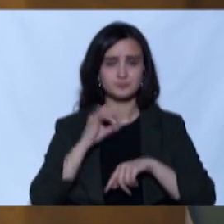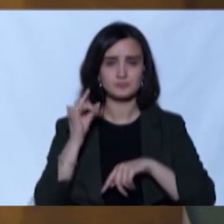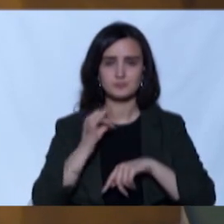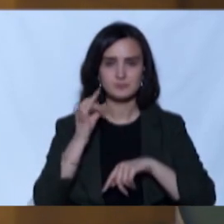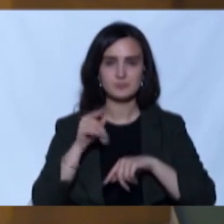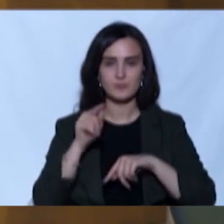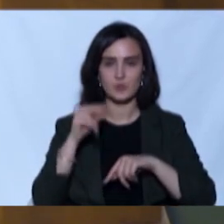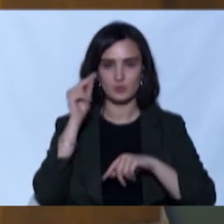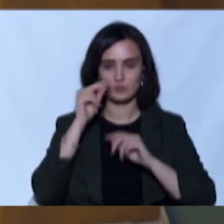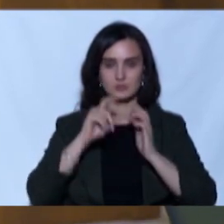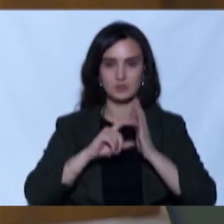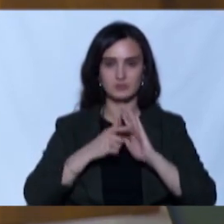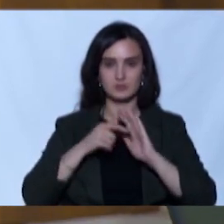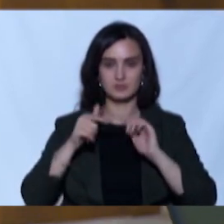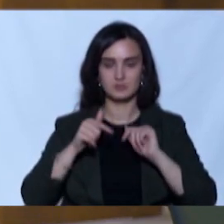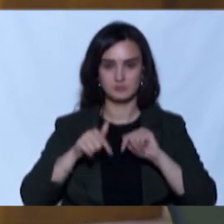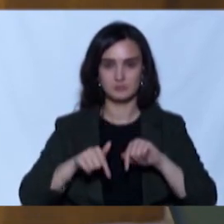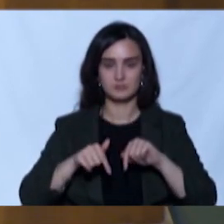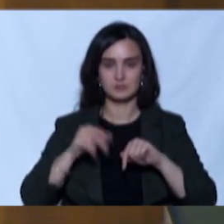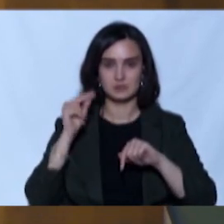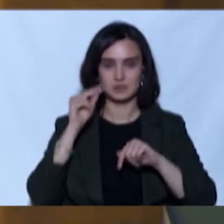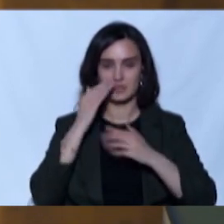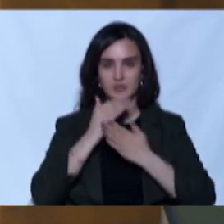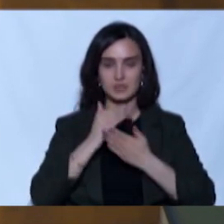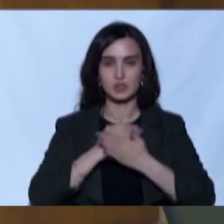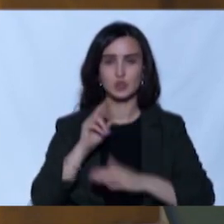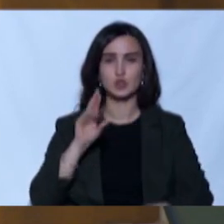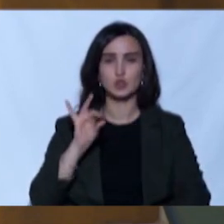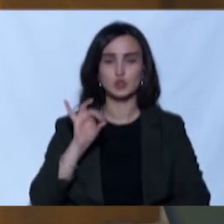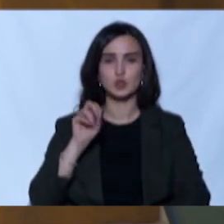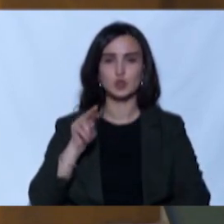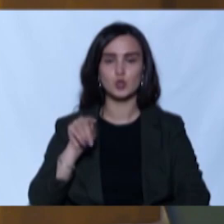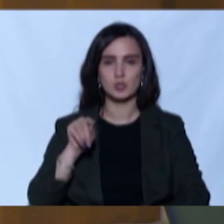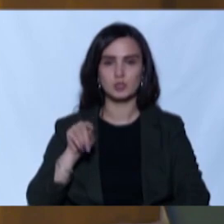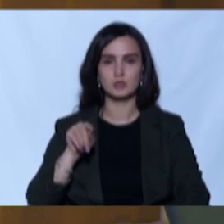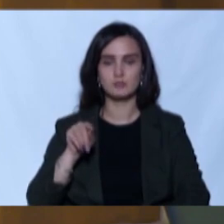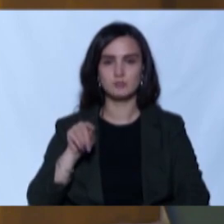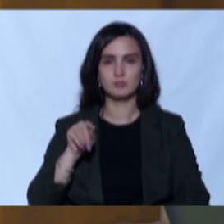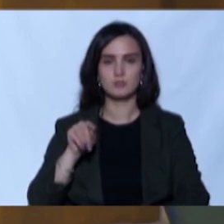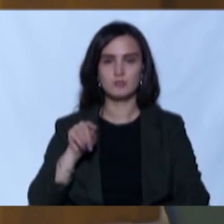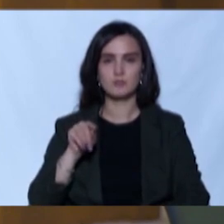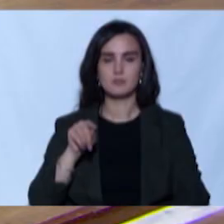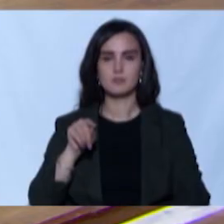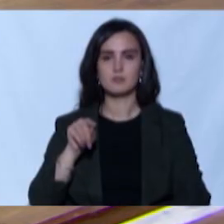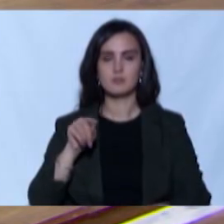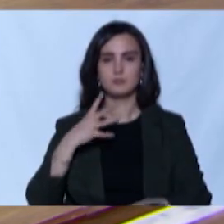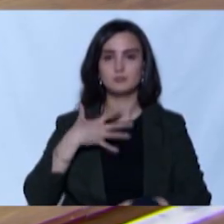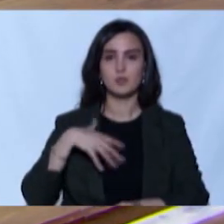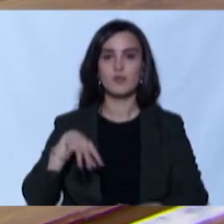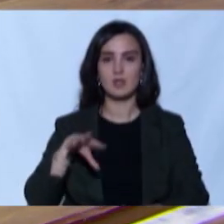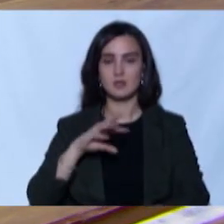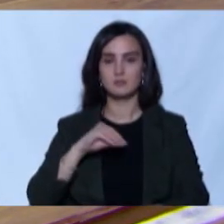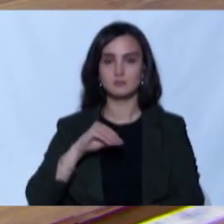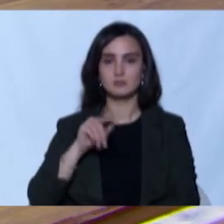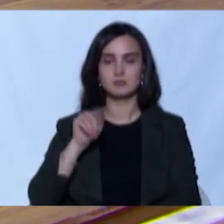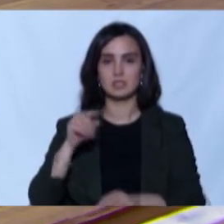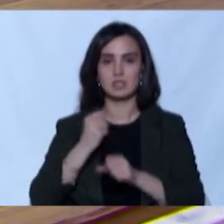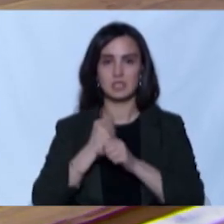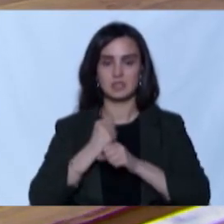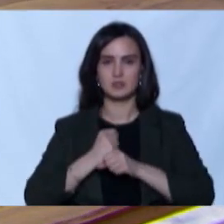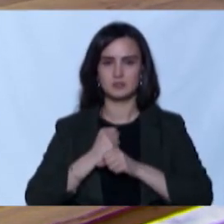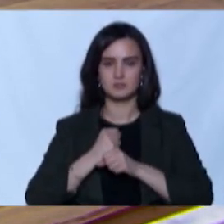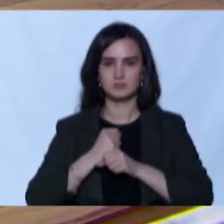here. So Doyle was beset with insecurities, like the best of us, like all of us, and he did